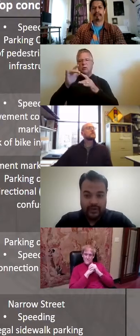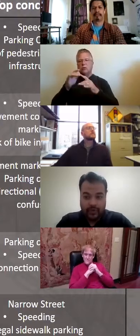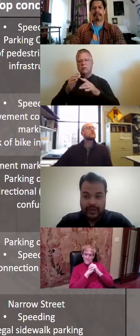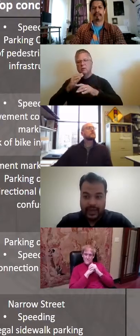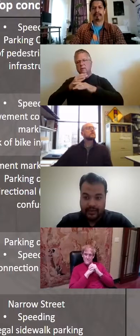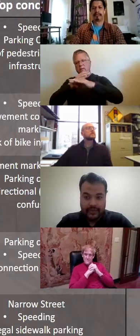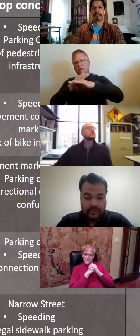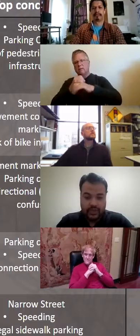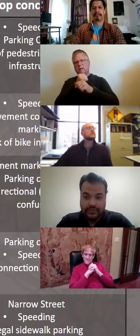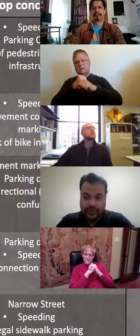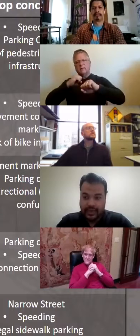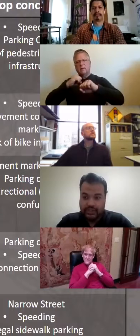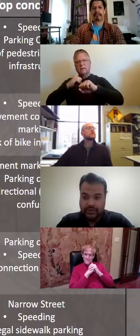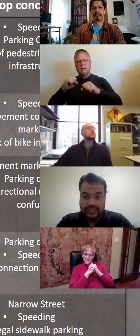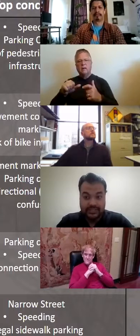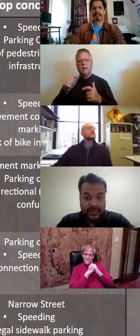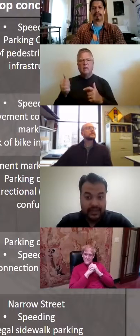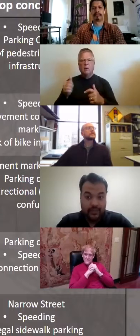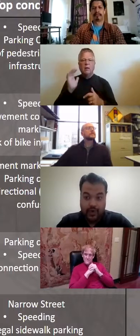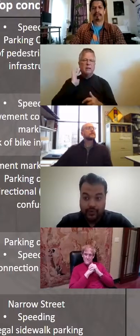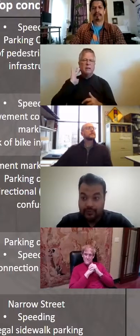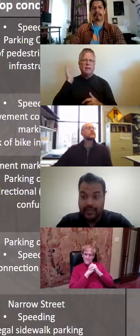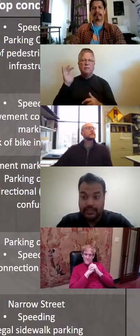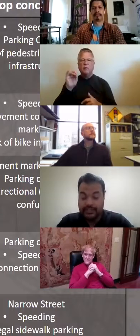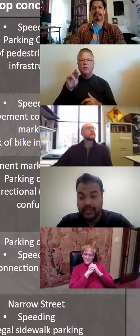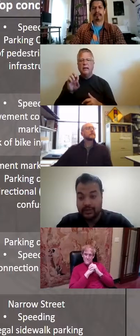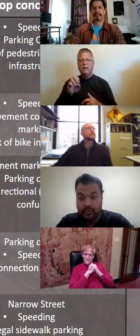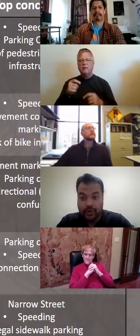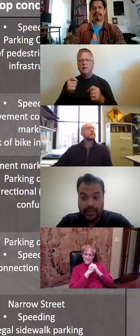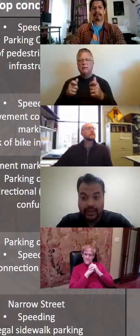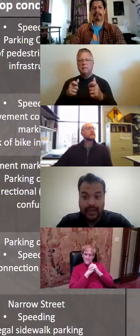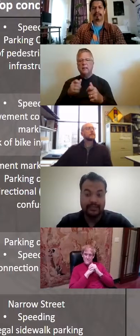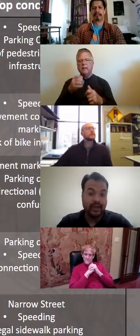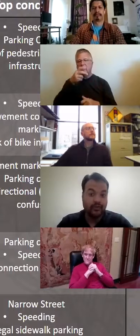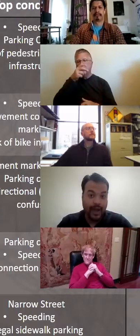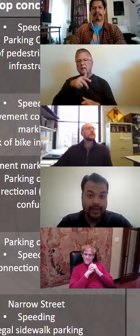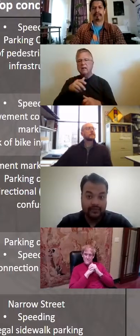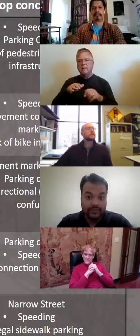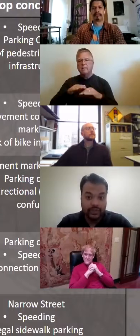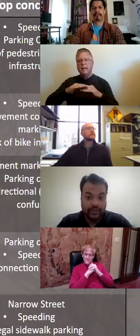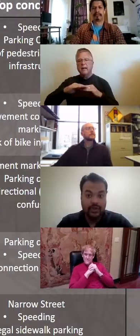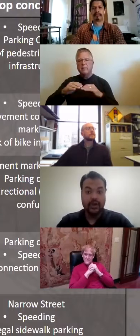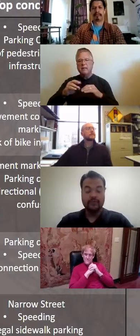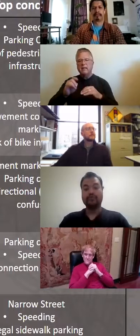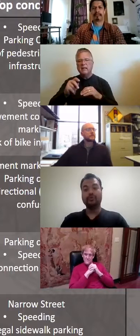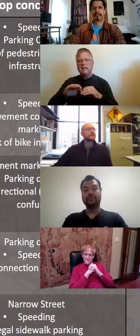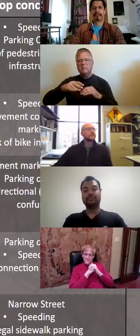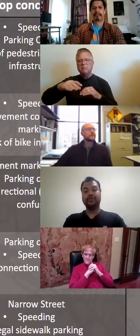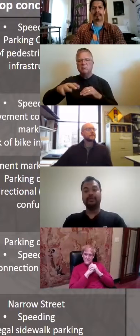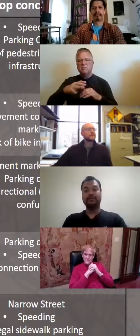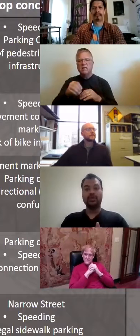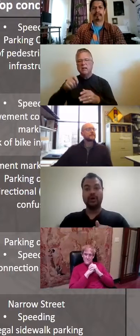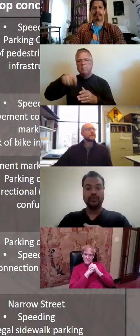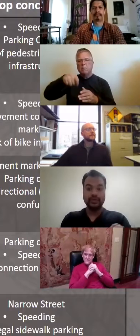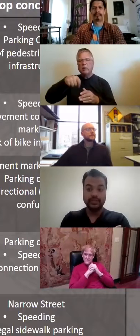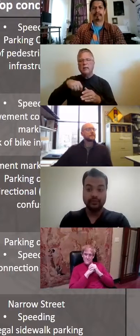For California, if the top 3 issues is speeding, poor pavement condition and road marking, and lack of bike infrastructure. For Fulton